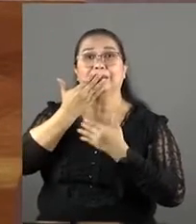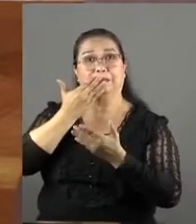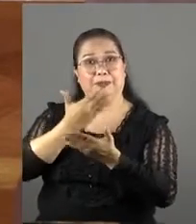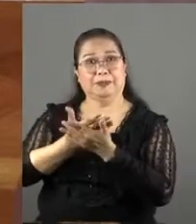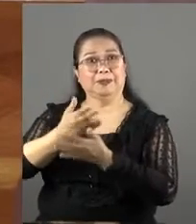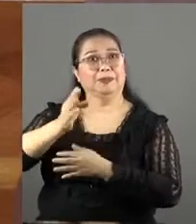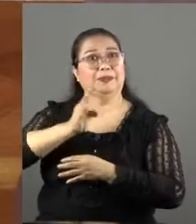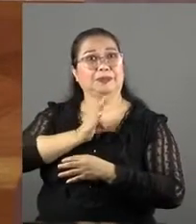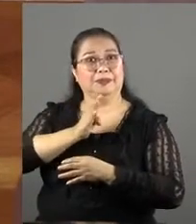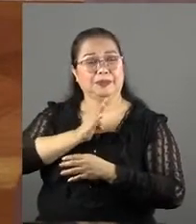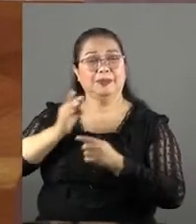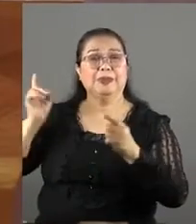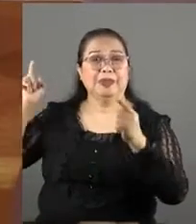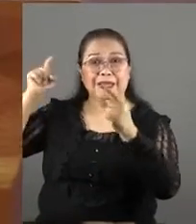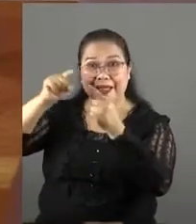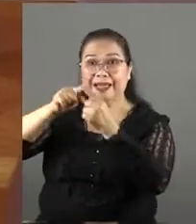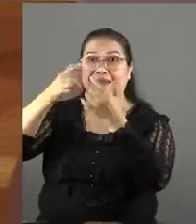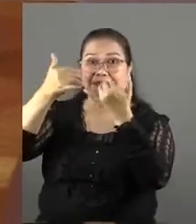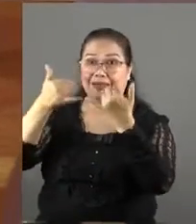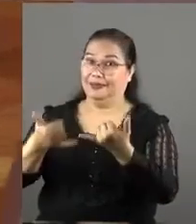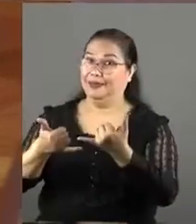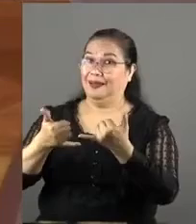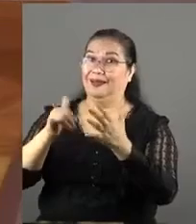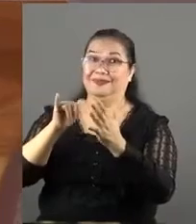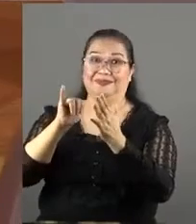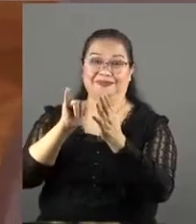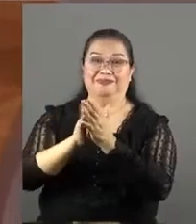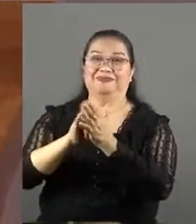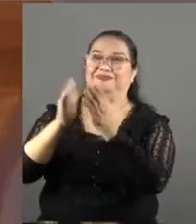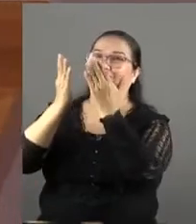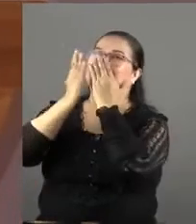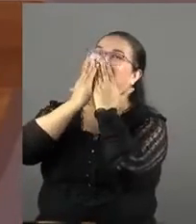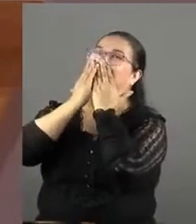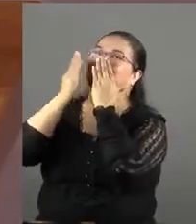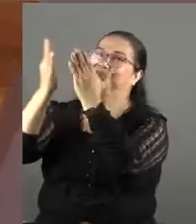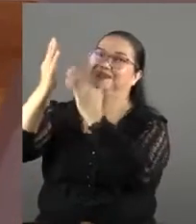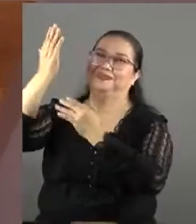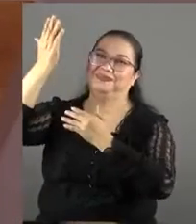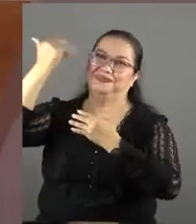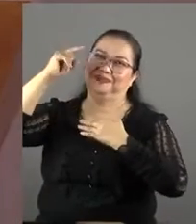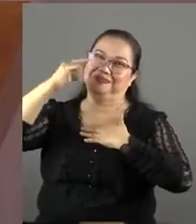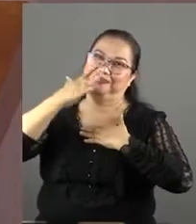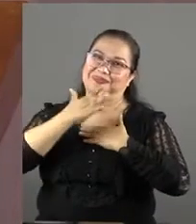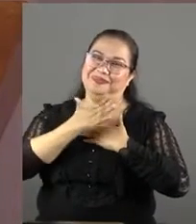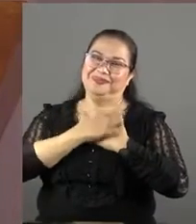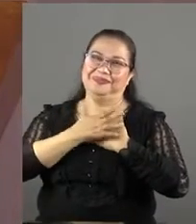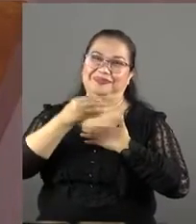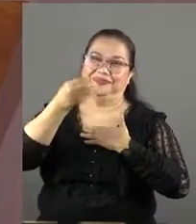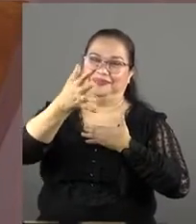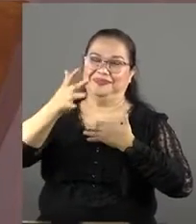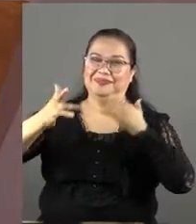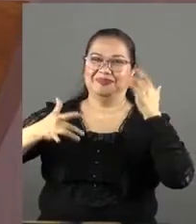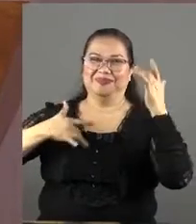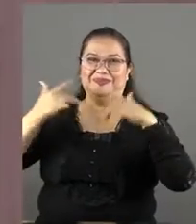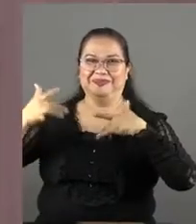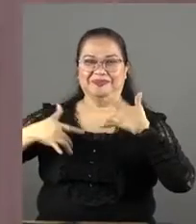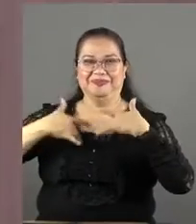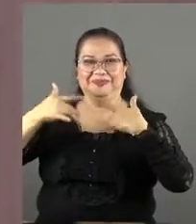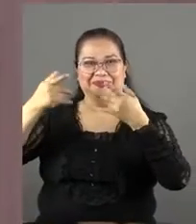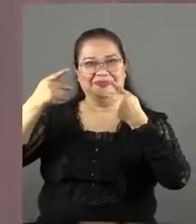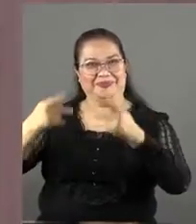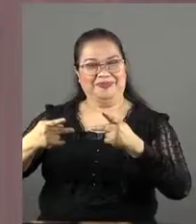is still good in the present. That's how gratitude for past grace gives you joy for the